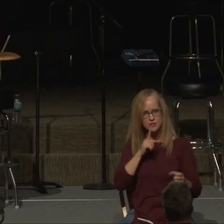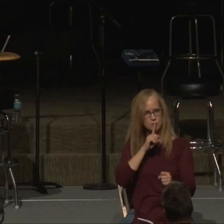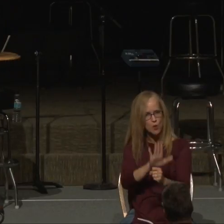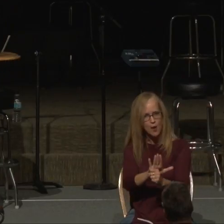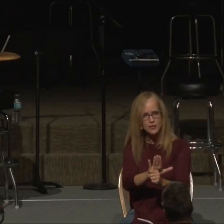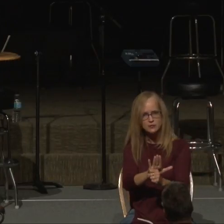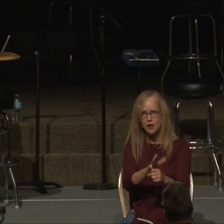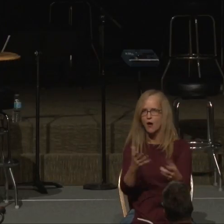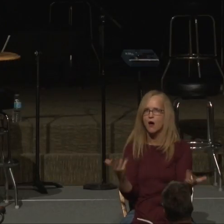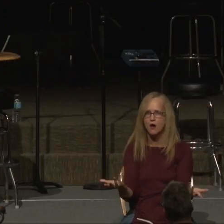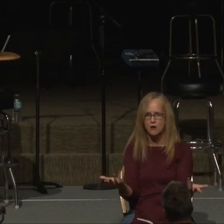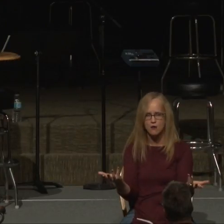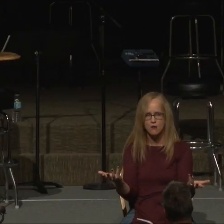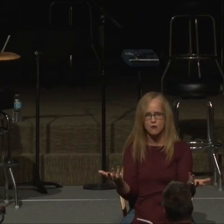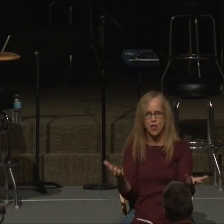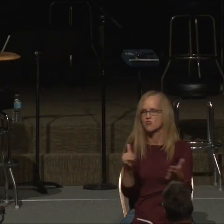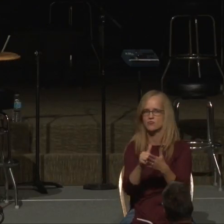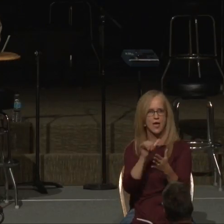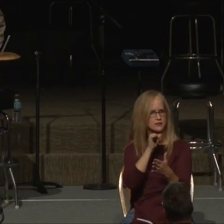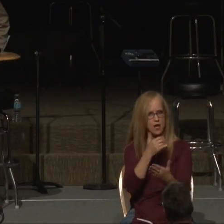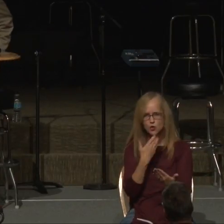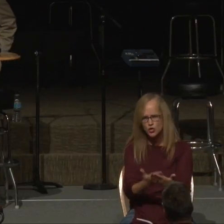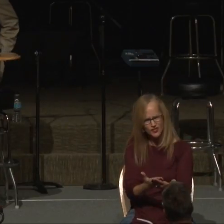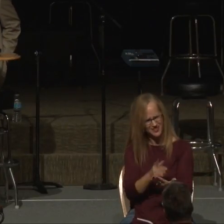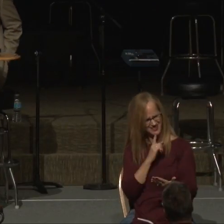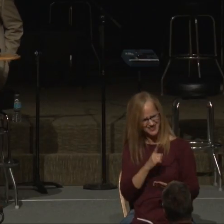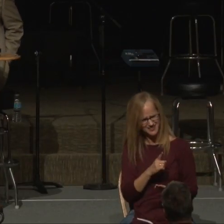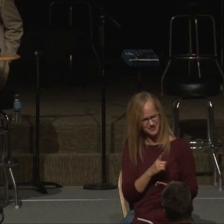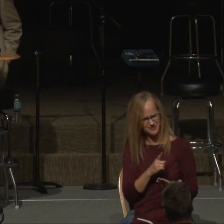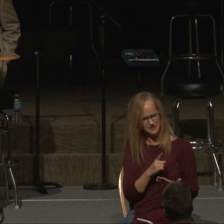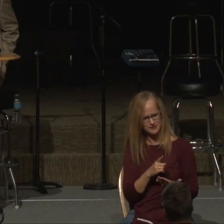promised. Oh, that's not good, is it?